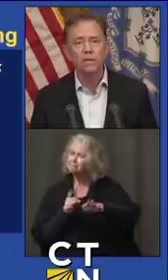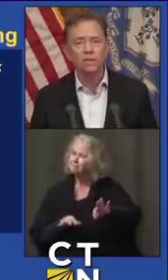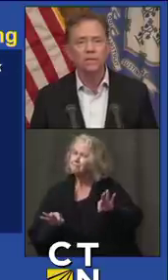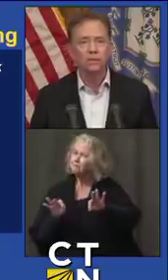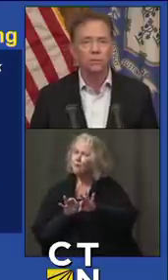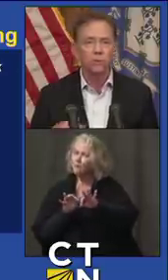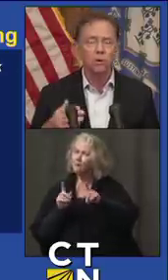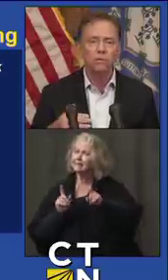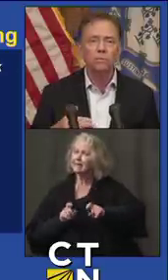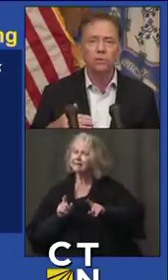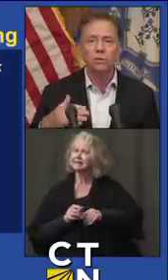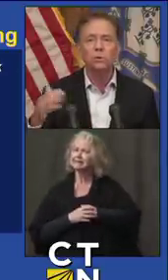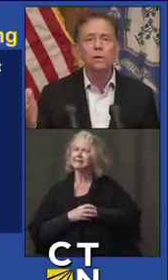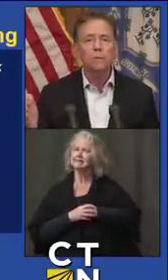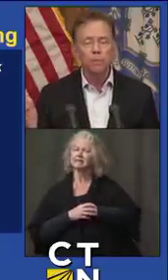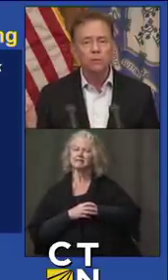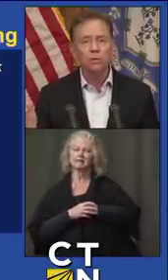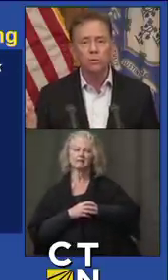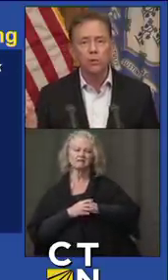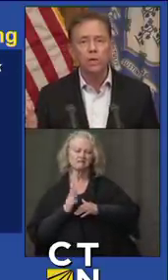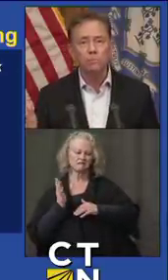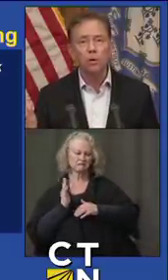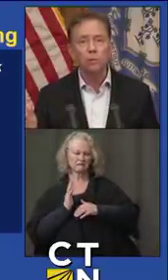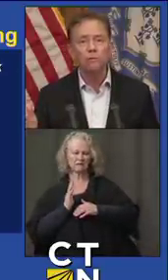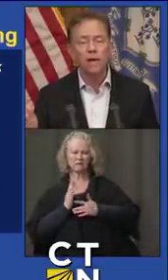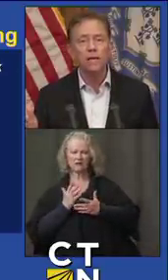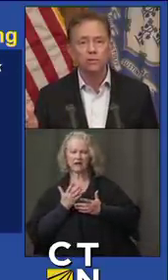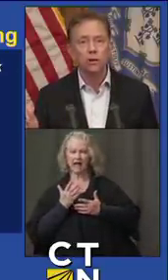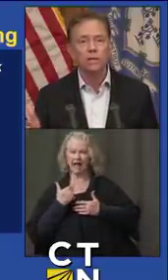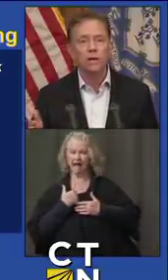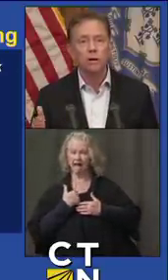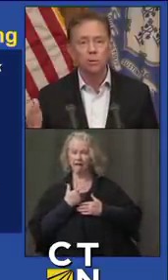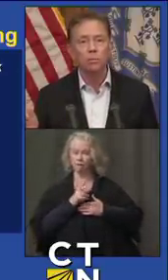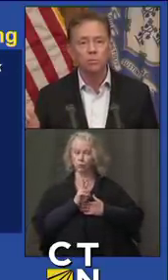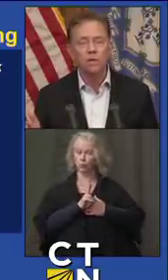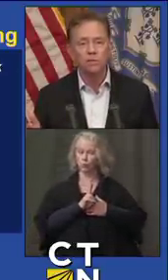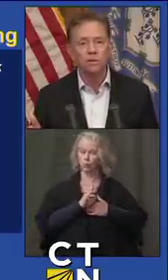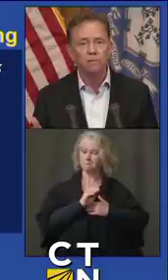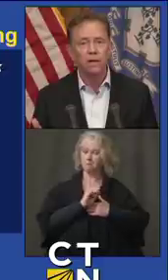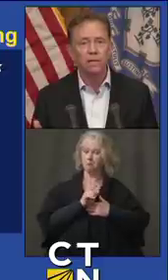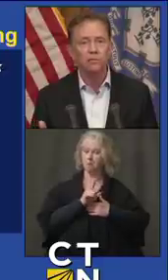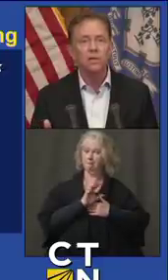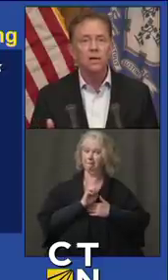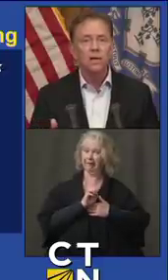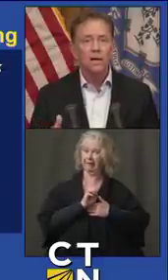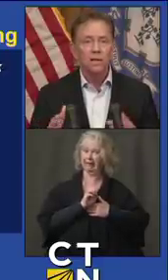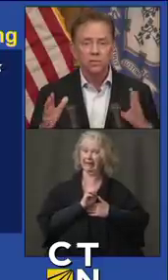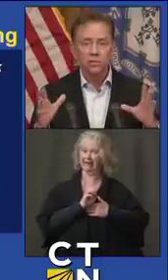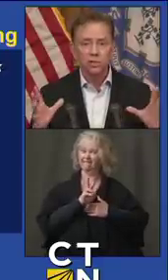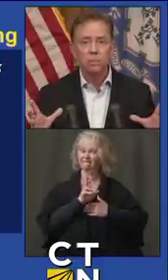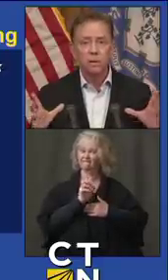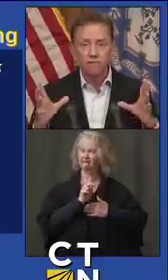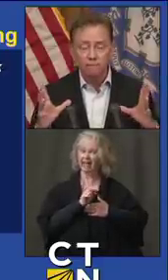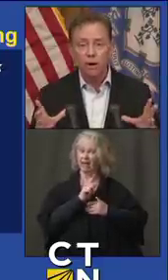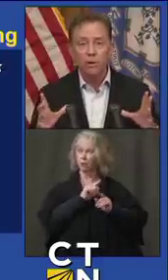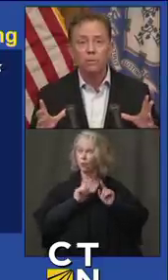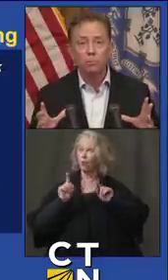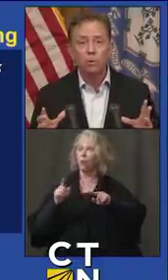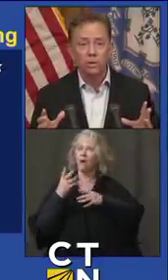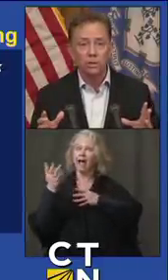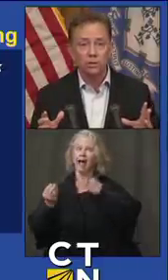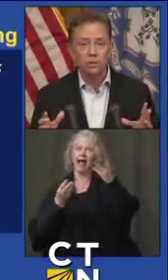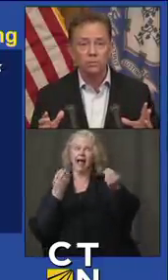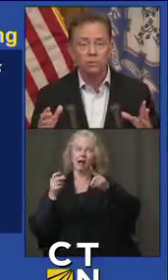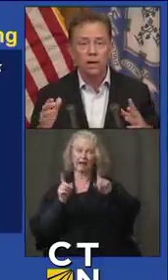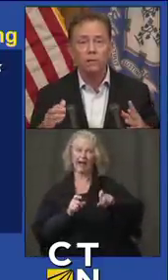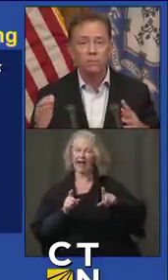they get tested. We've gone from 2 to 3 mobile vans right now, mobile testing vans. And this is going to be very